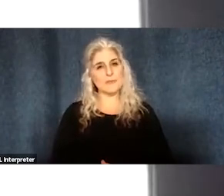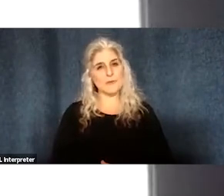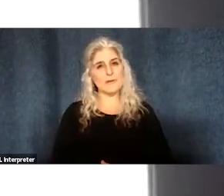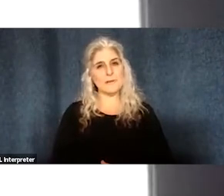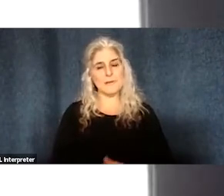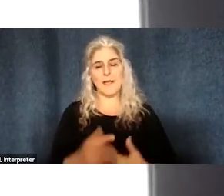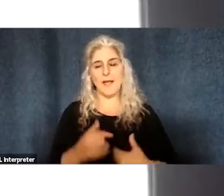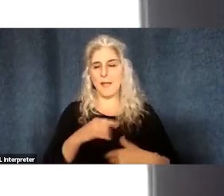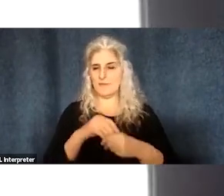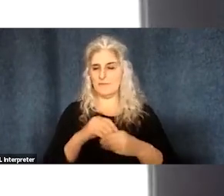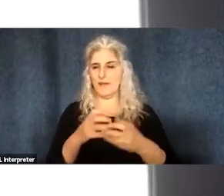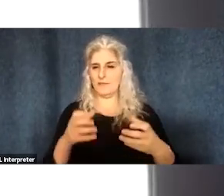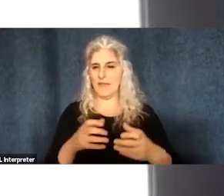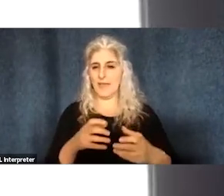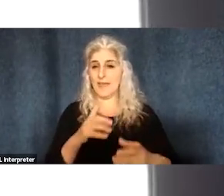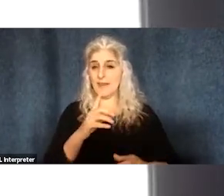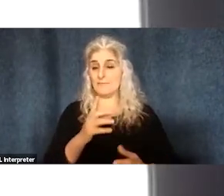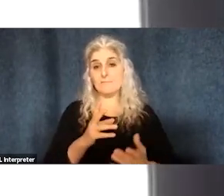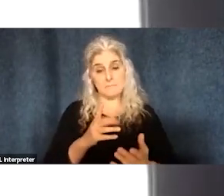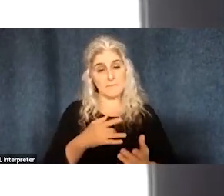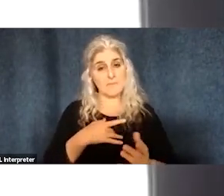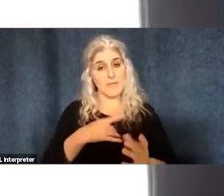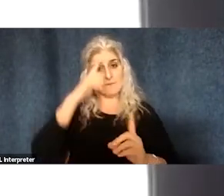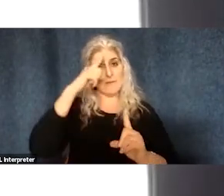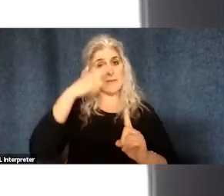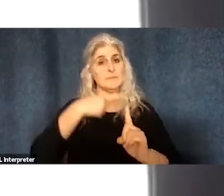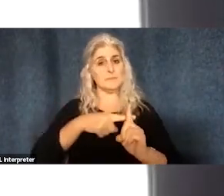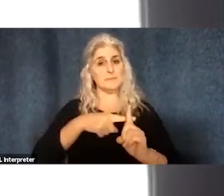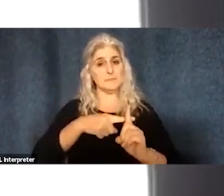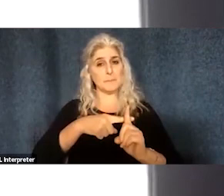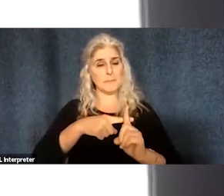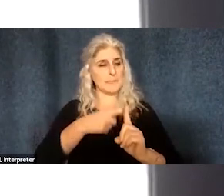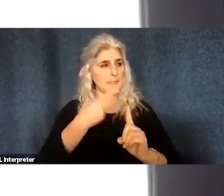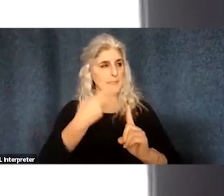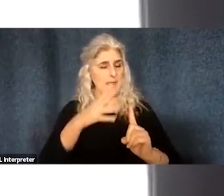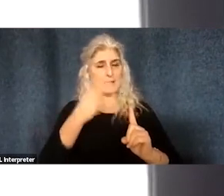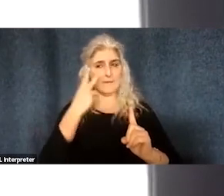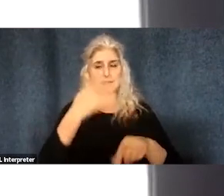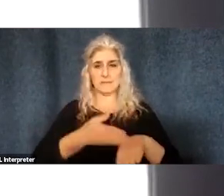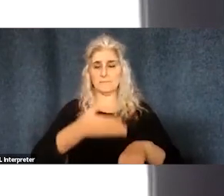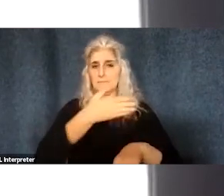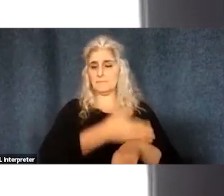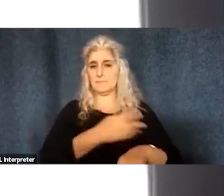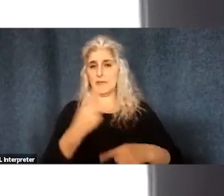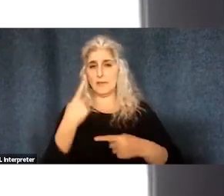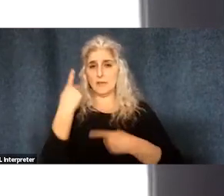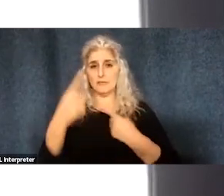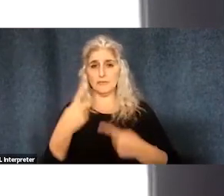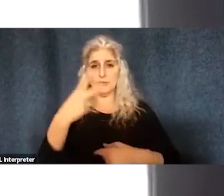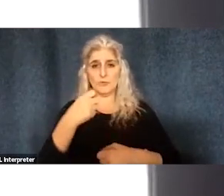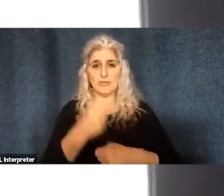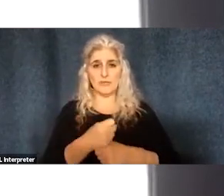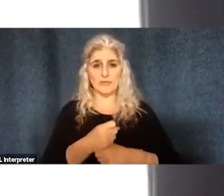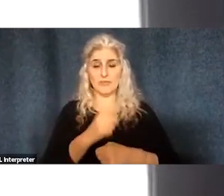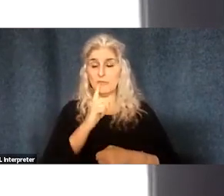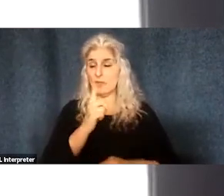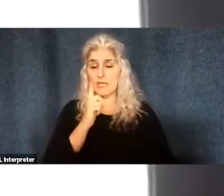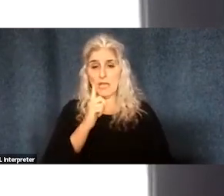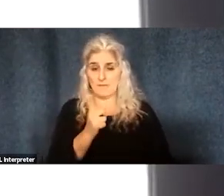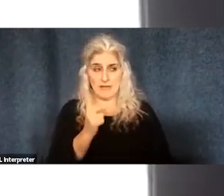am very optimistic. I've seen progresses in the last 2 years, which I've never seen in my life, I must